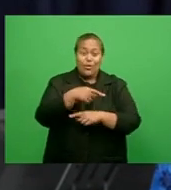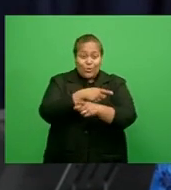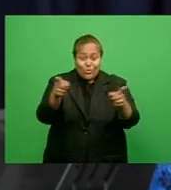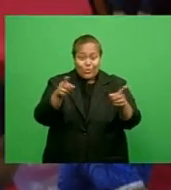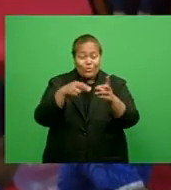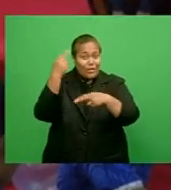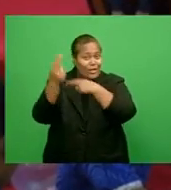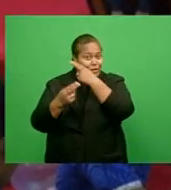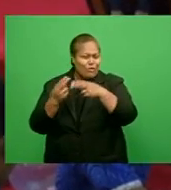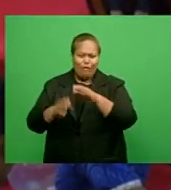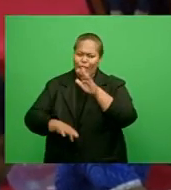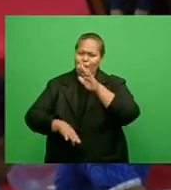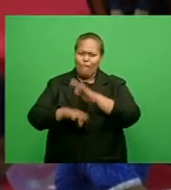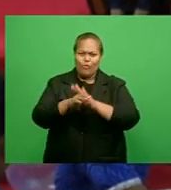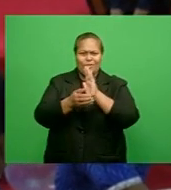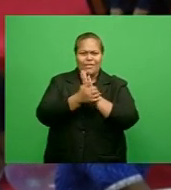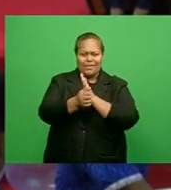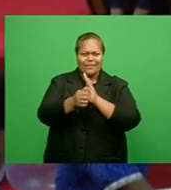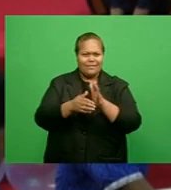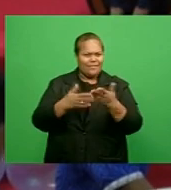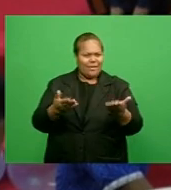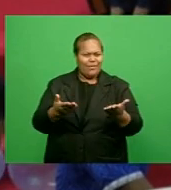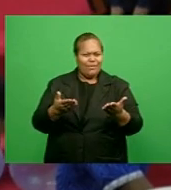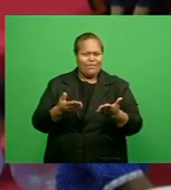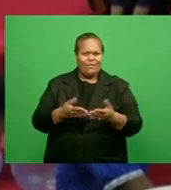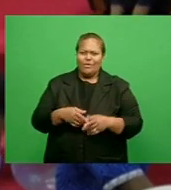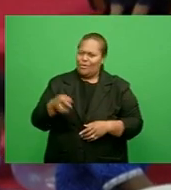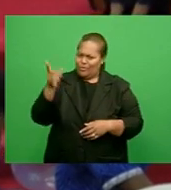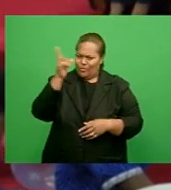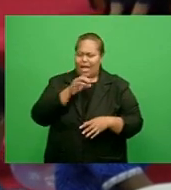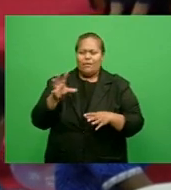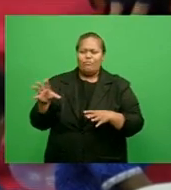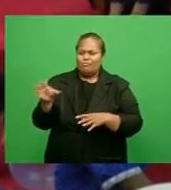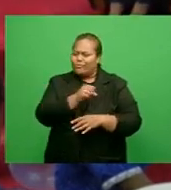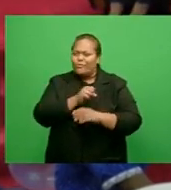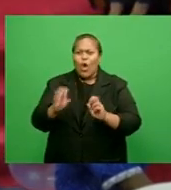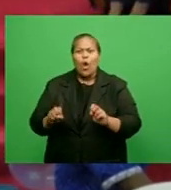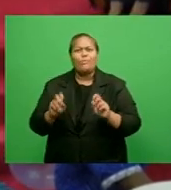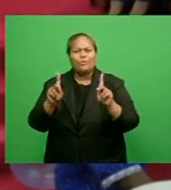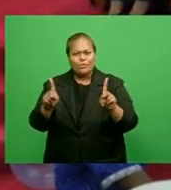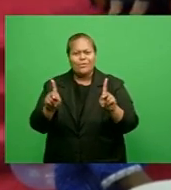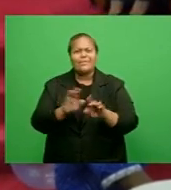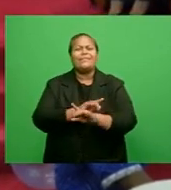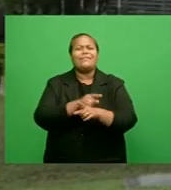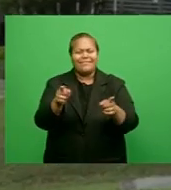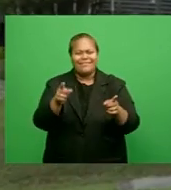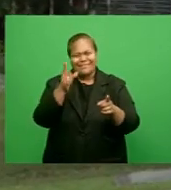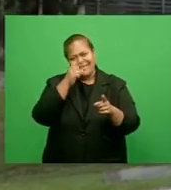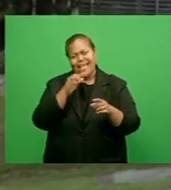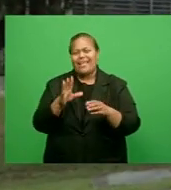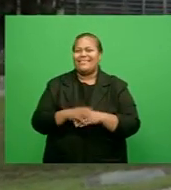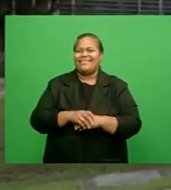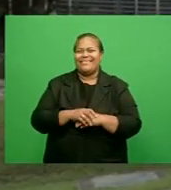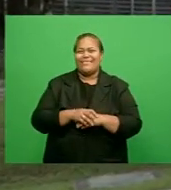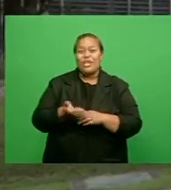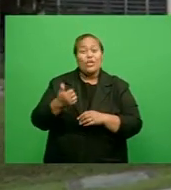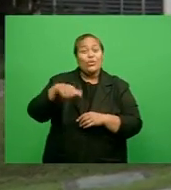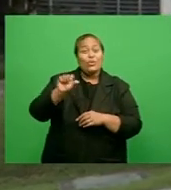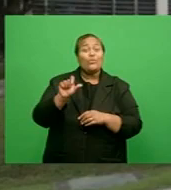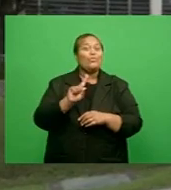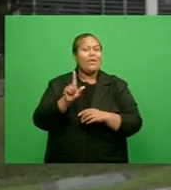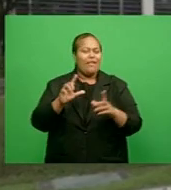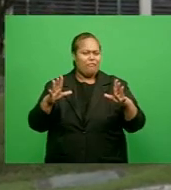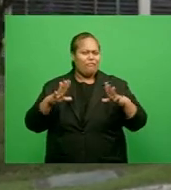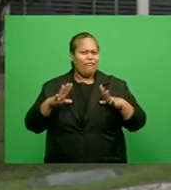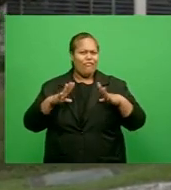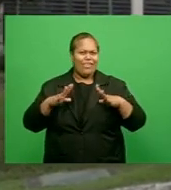full potential, seizing on the opportunities at your feet by taking advantage of free primary and